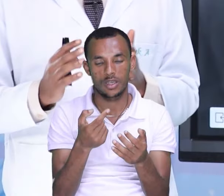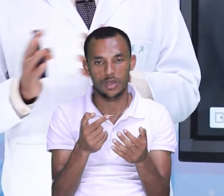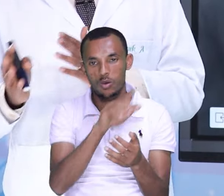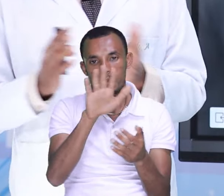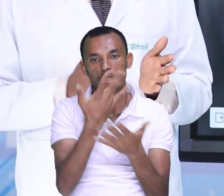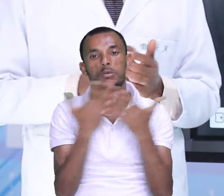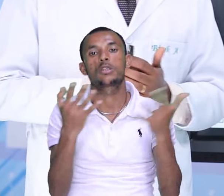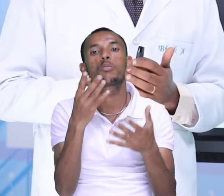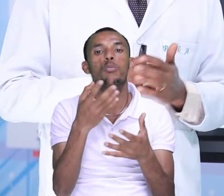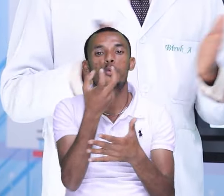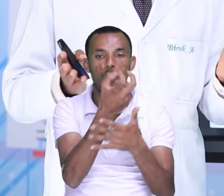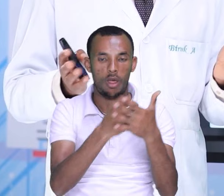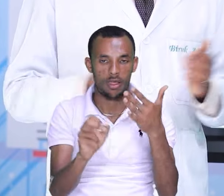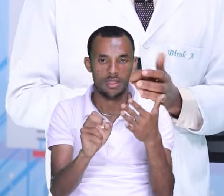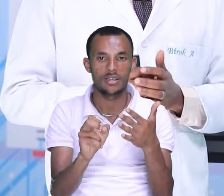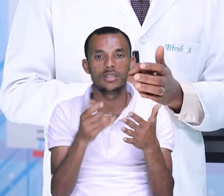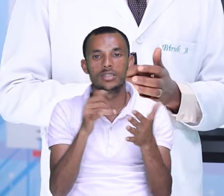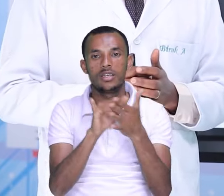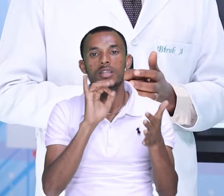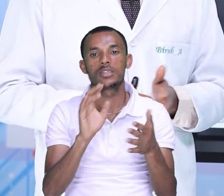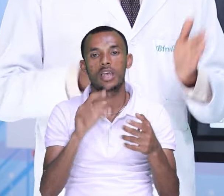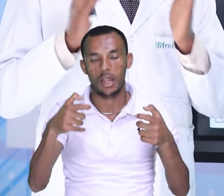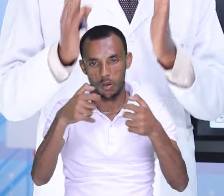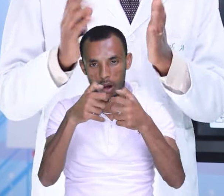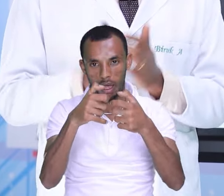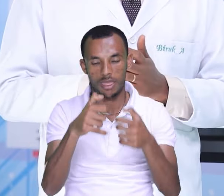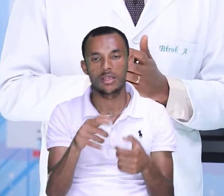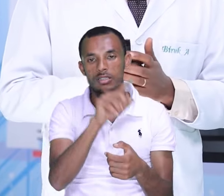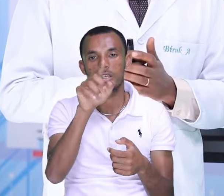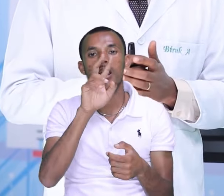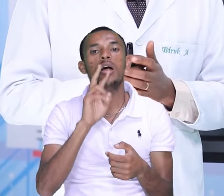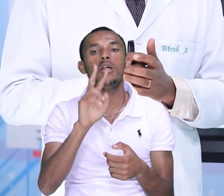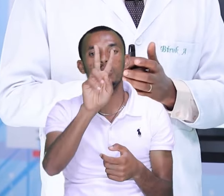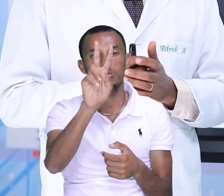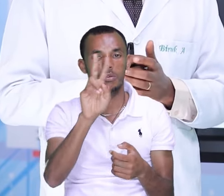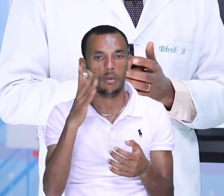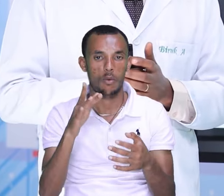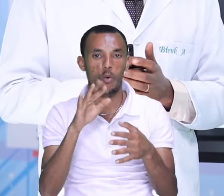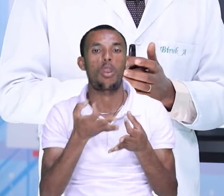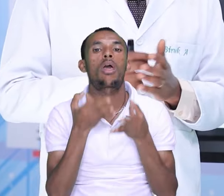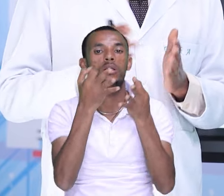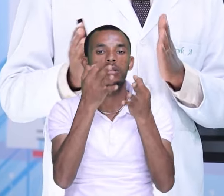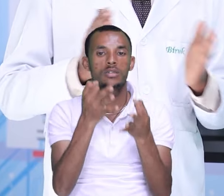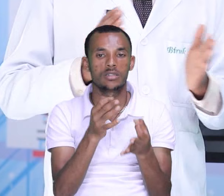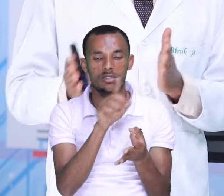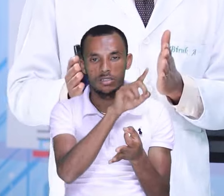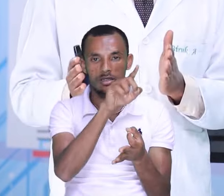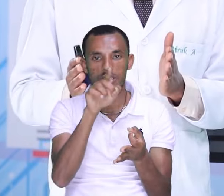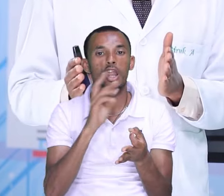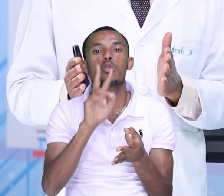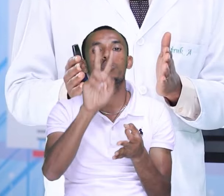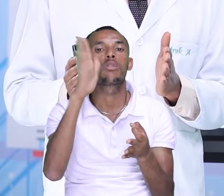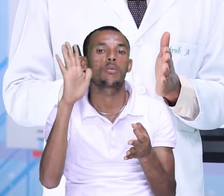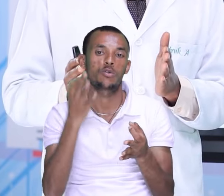substance conducts electricity, that is known as electrolysis. There are 2 types of conduction. Students, by the way, you know the 2 types of conduction?